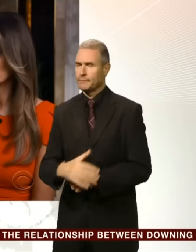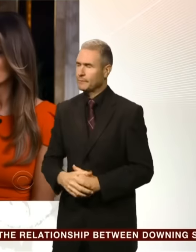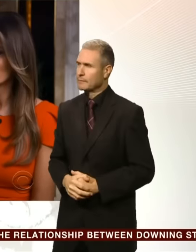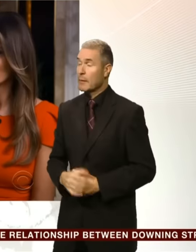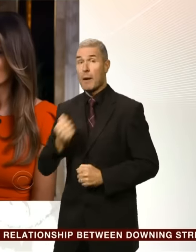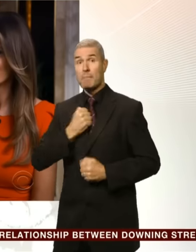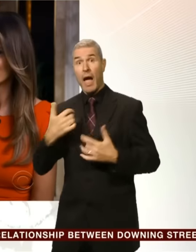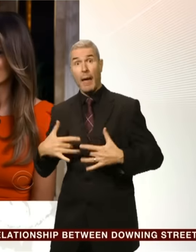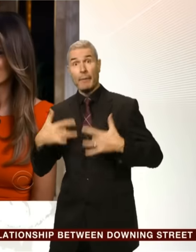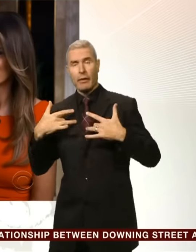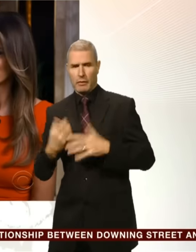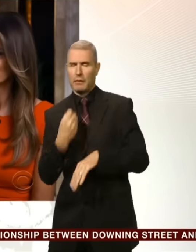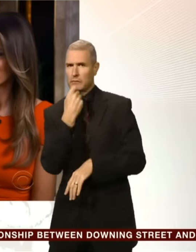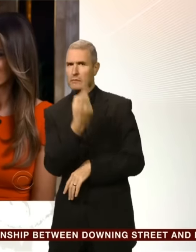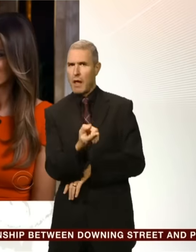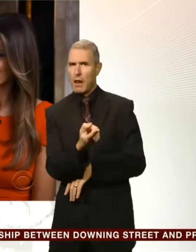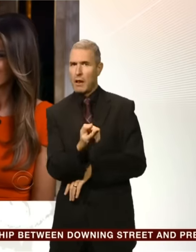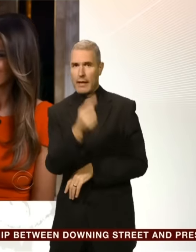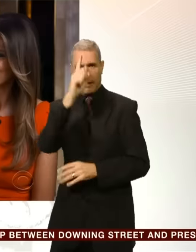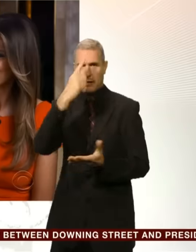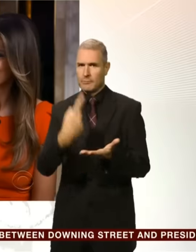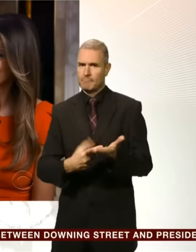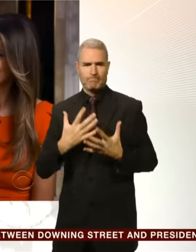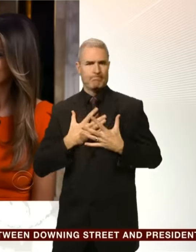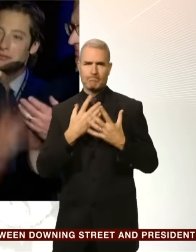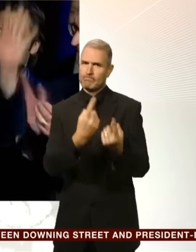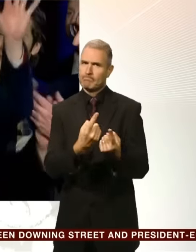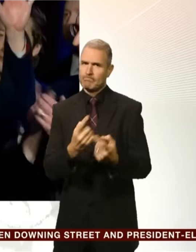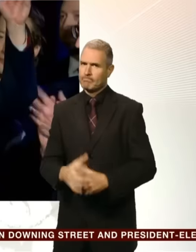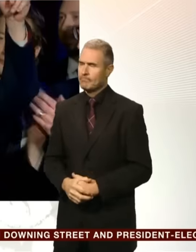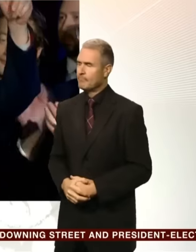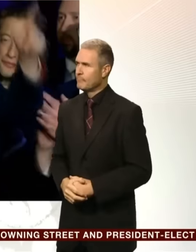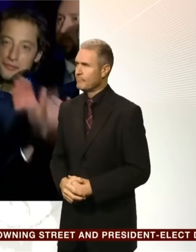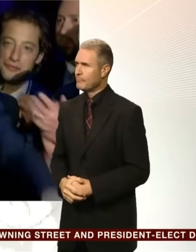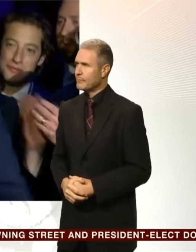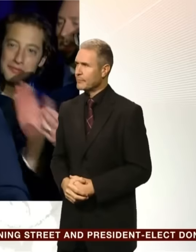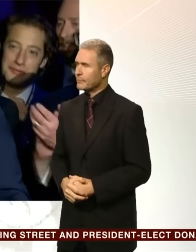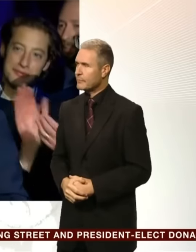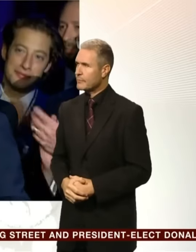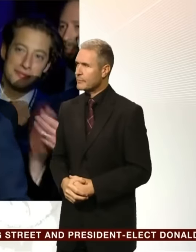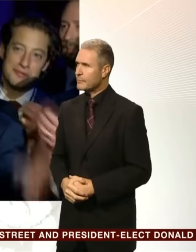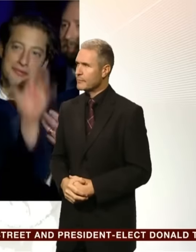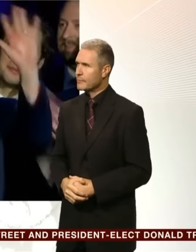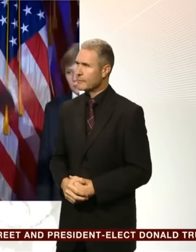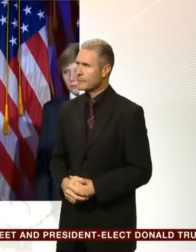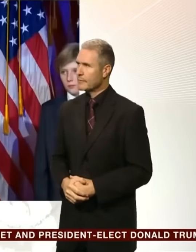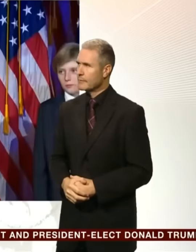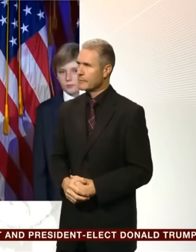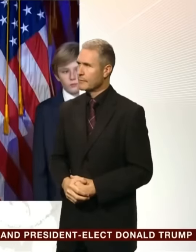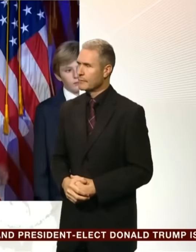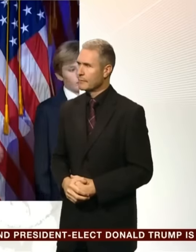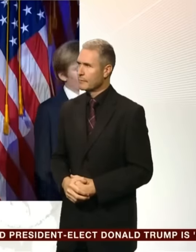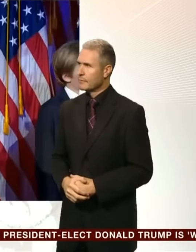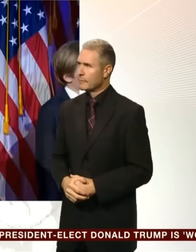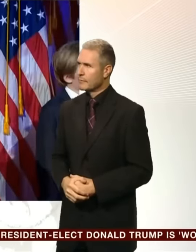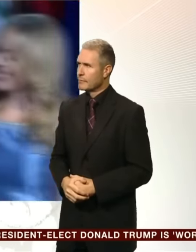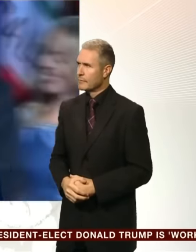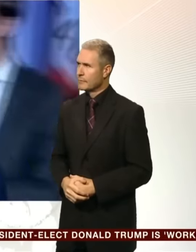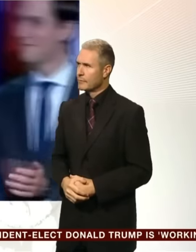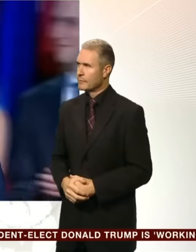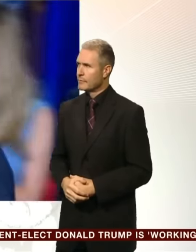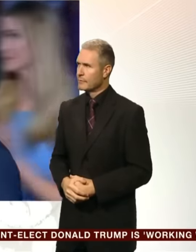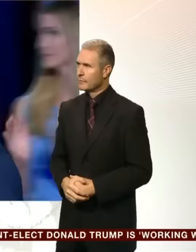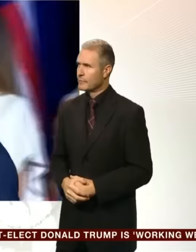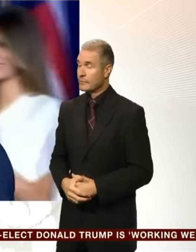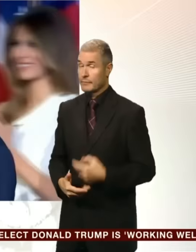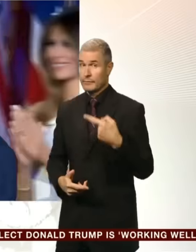him my opinion, and he could do whatever he likes with it. This Reince, come up here. Where is Reince? Get over here, Reince.